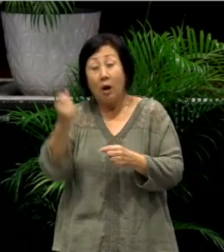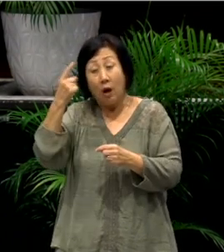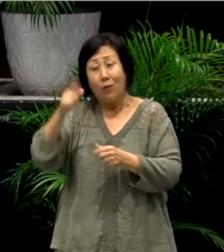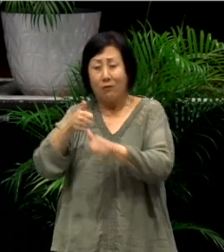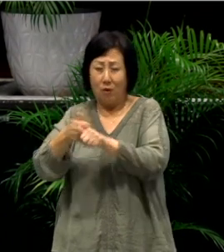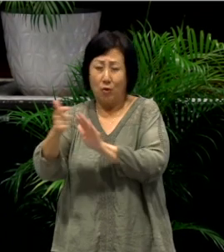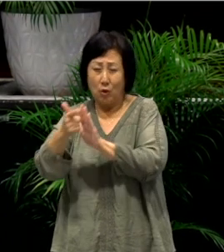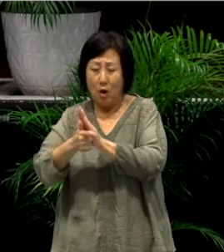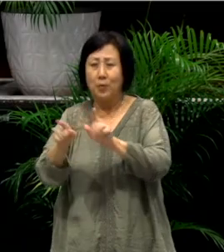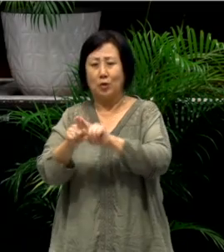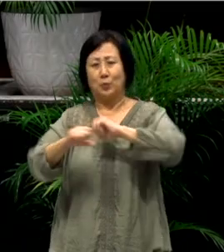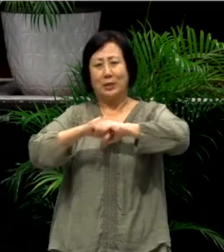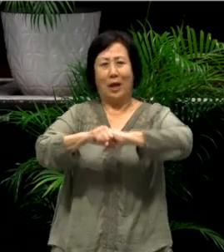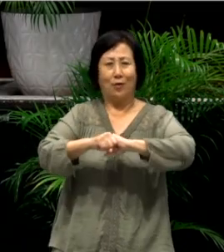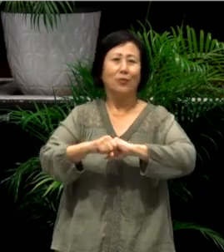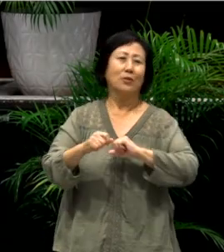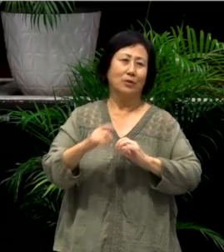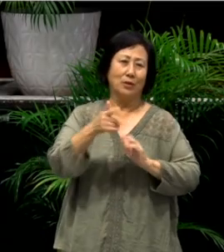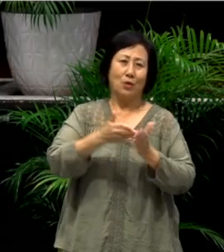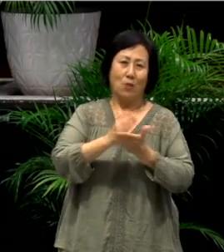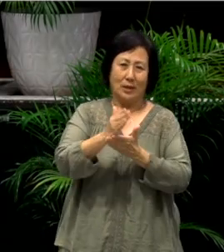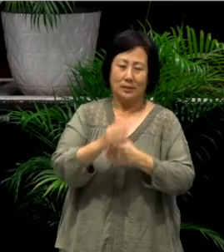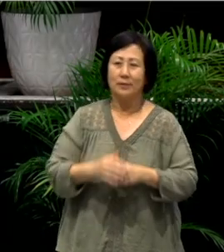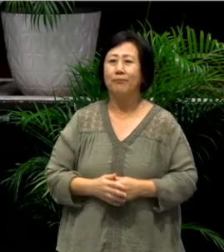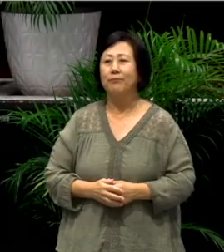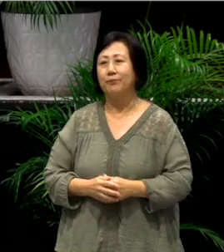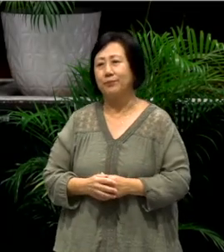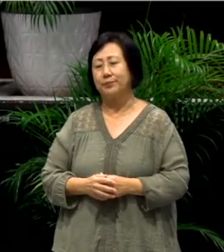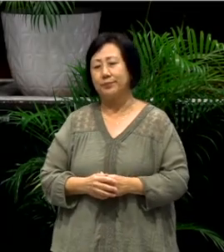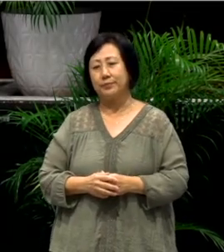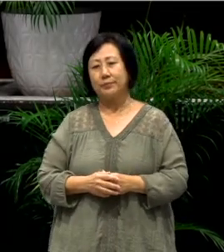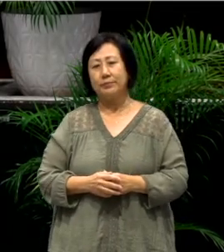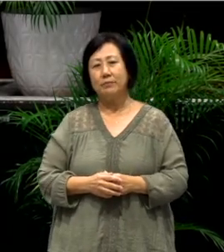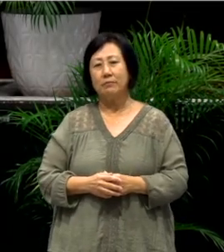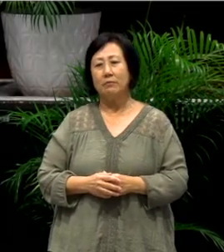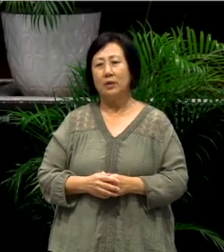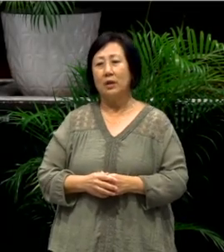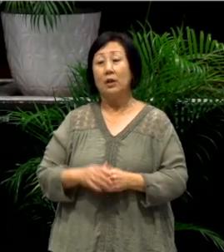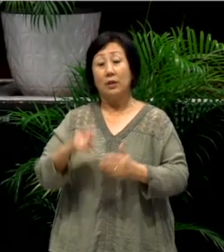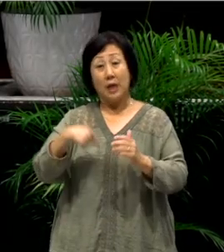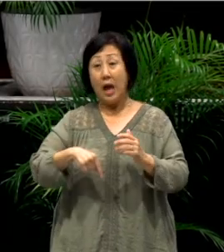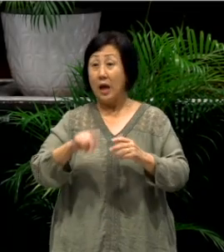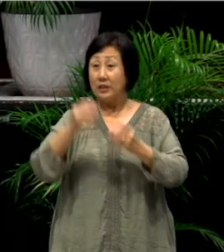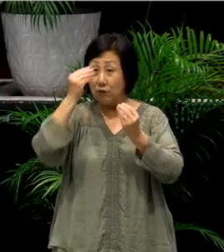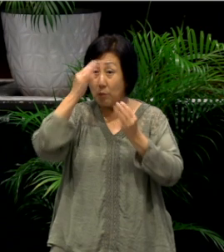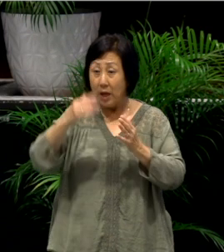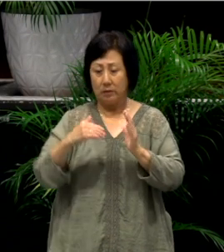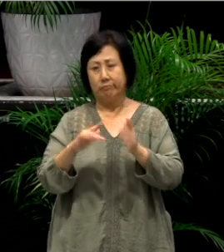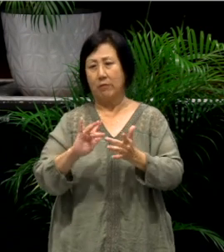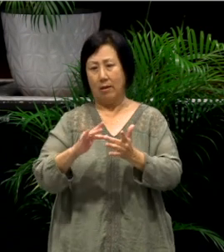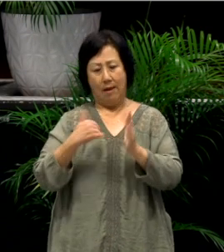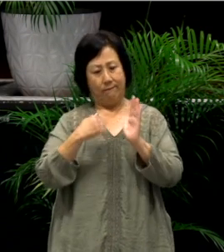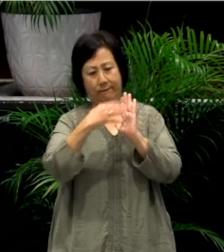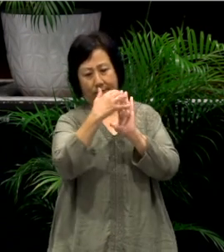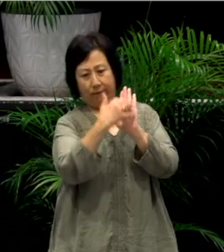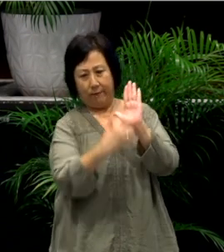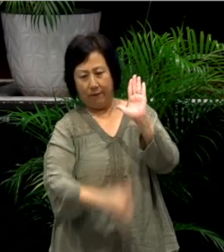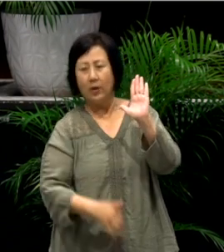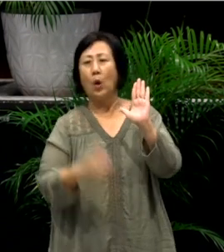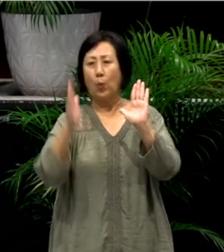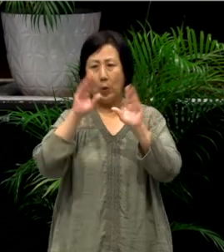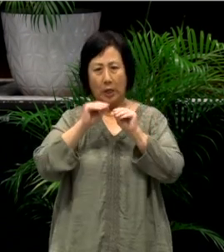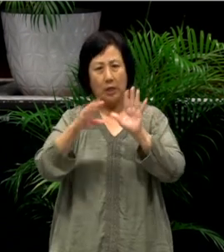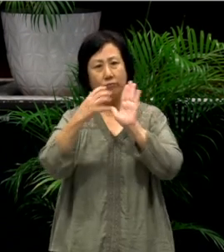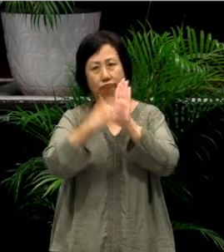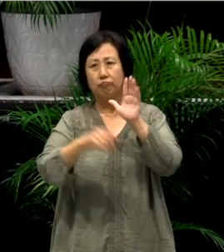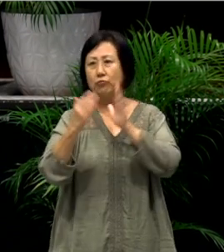that rights are protected to the maximum extent that they can be. And all of those are online, and we will continue to put those out.